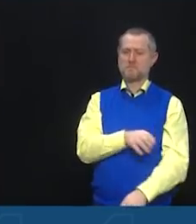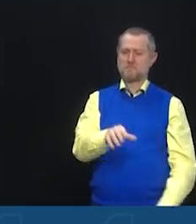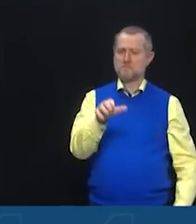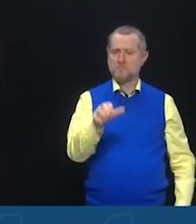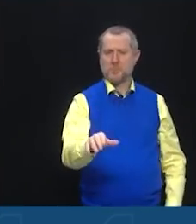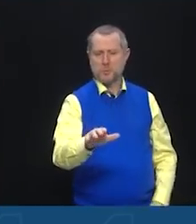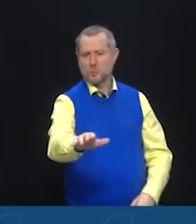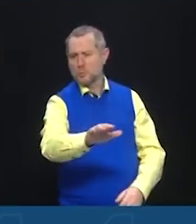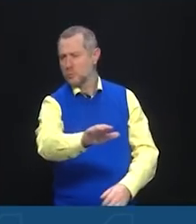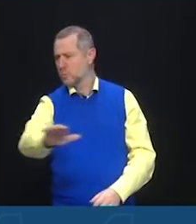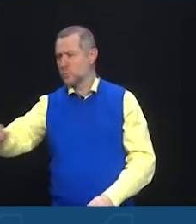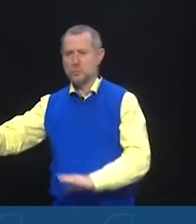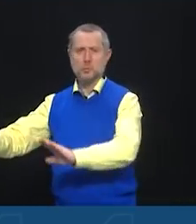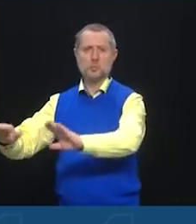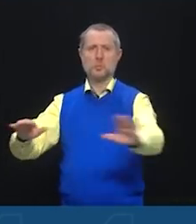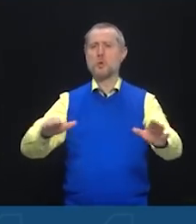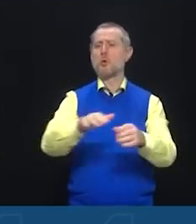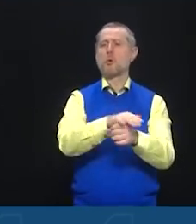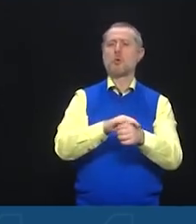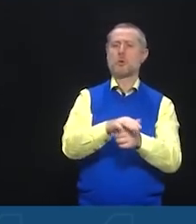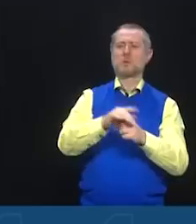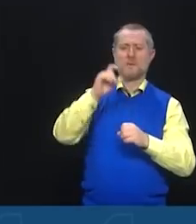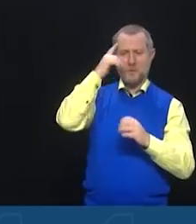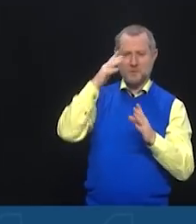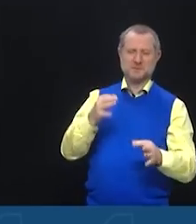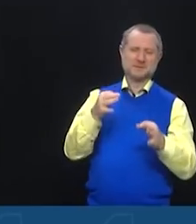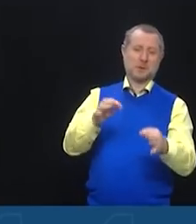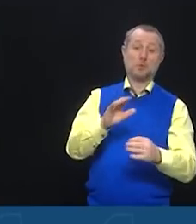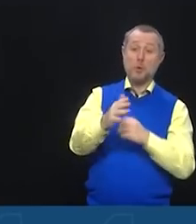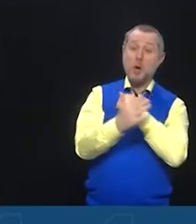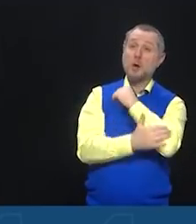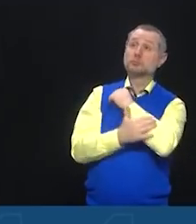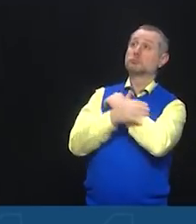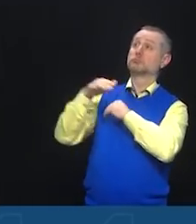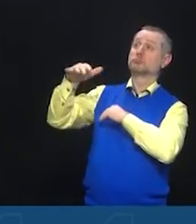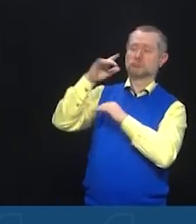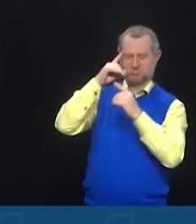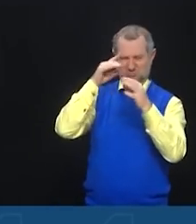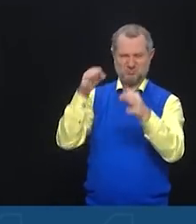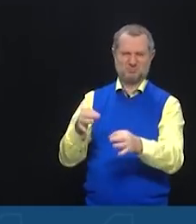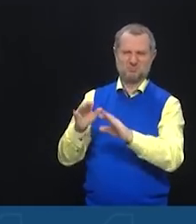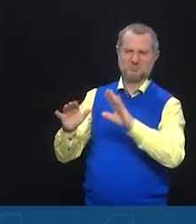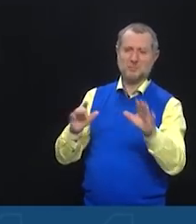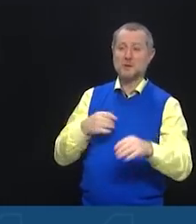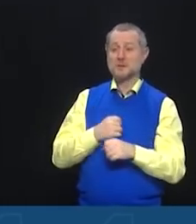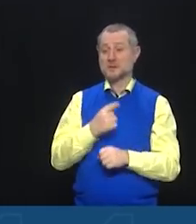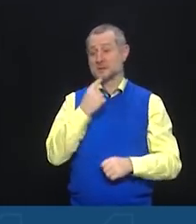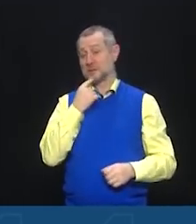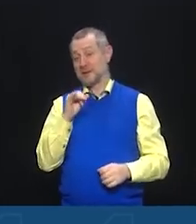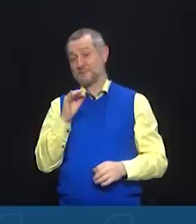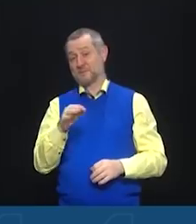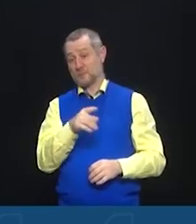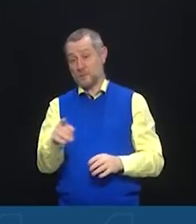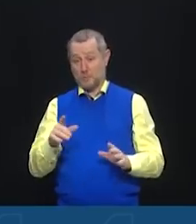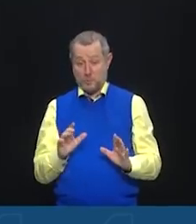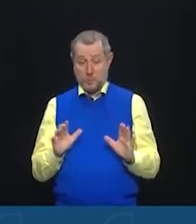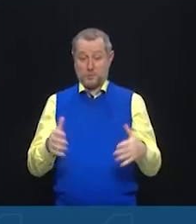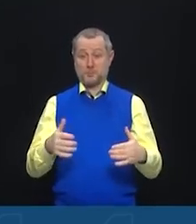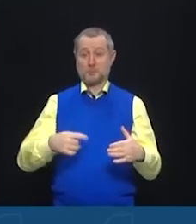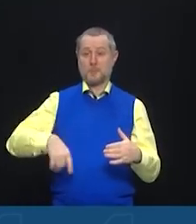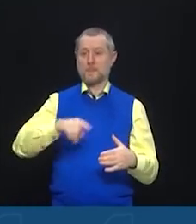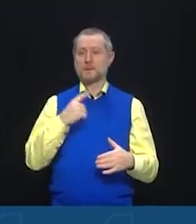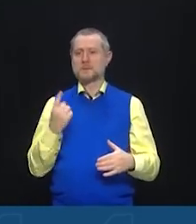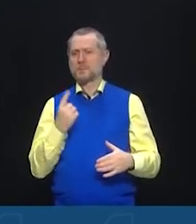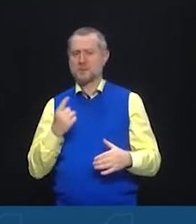make the decisions for their entire county. But I've always said that if there are entities within an organization, whether it's a